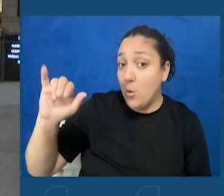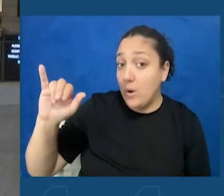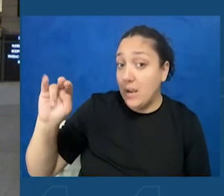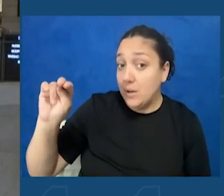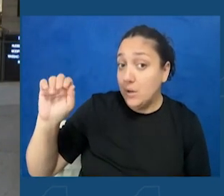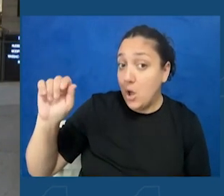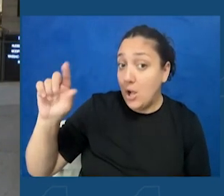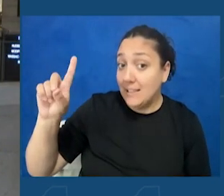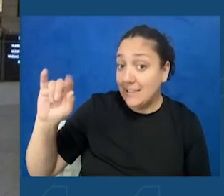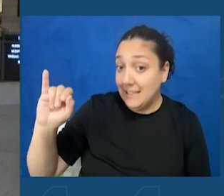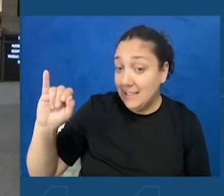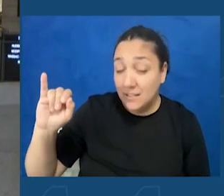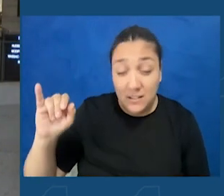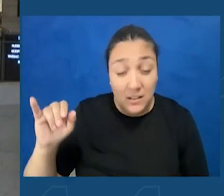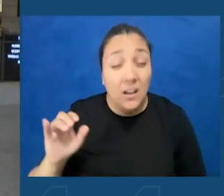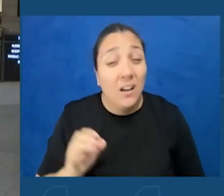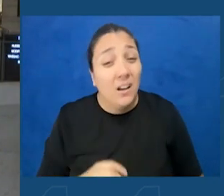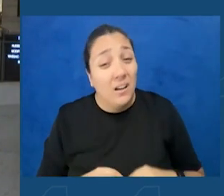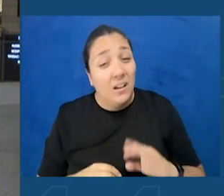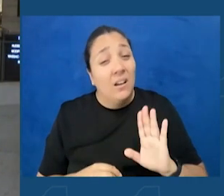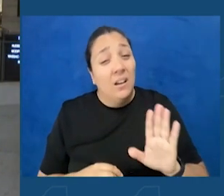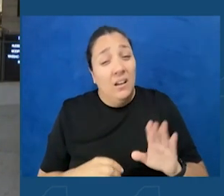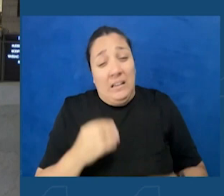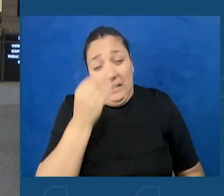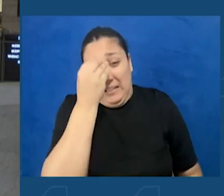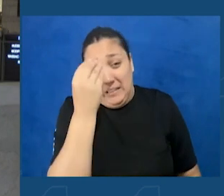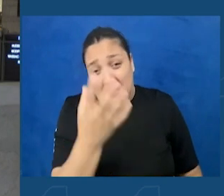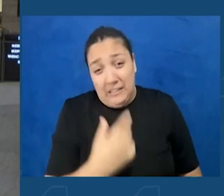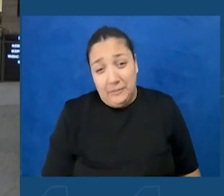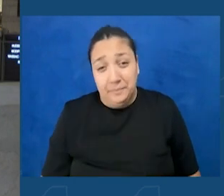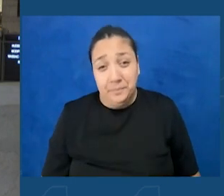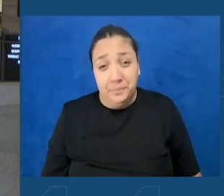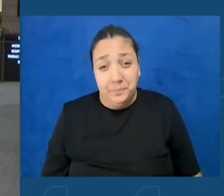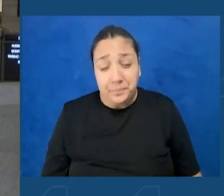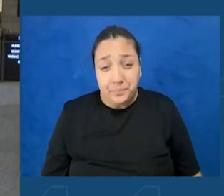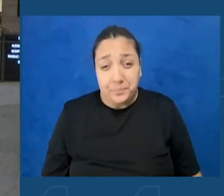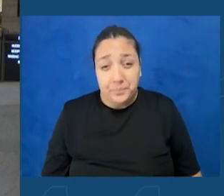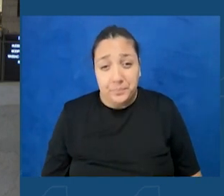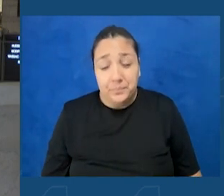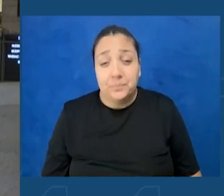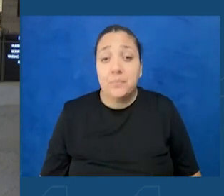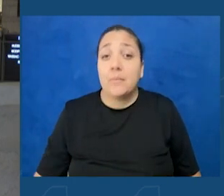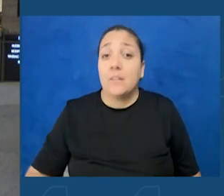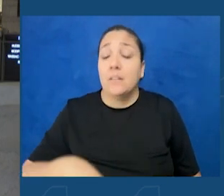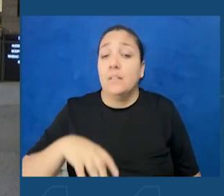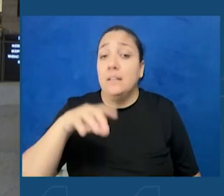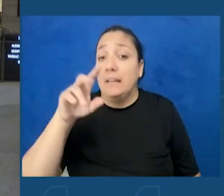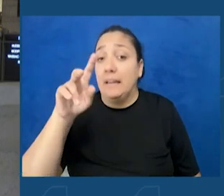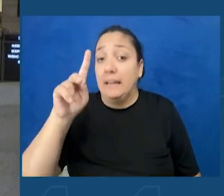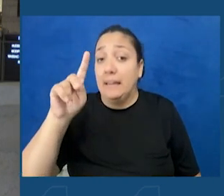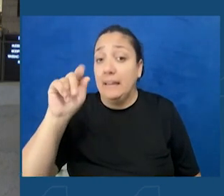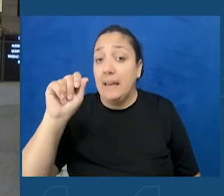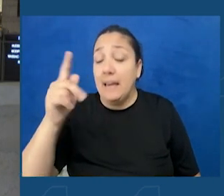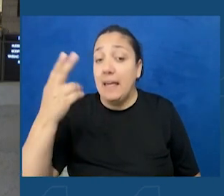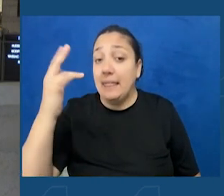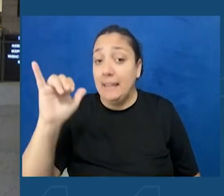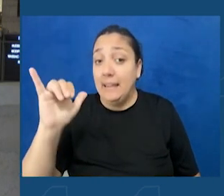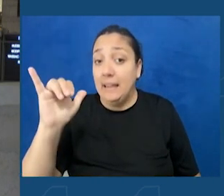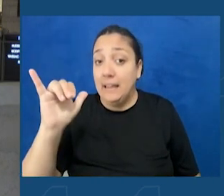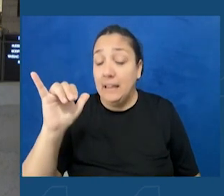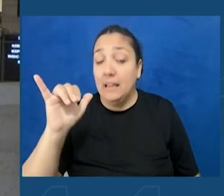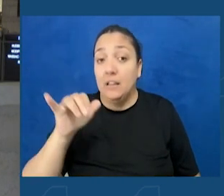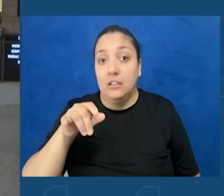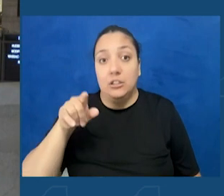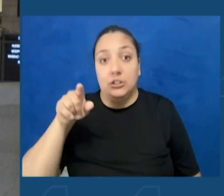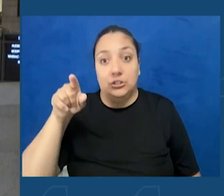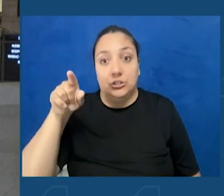everybody recognizes this, but Kathy Rinaldi leads both MTA railroads. I always say she's doing the job of two men